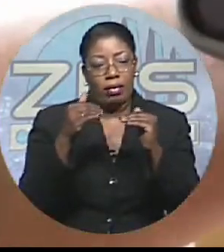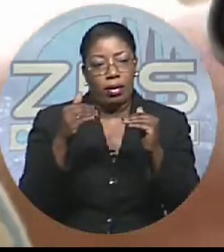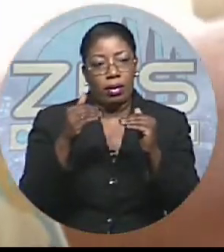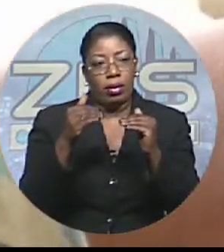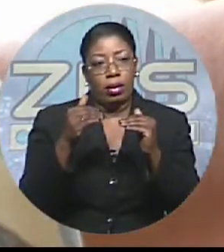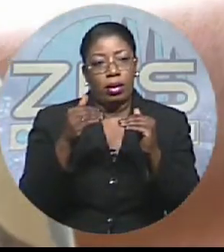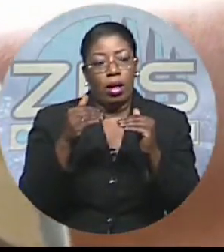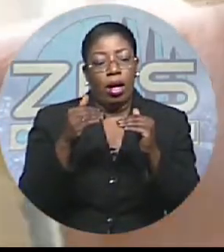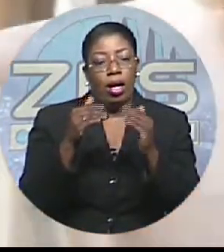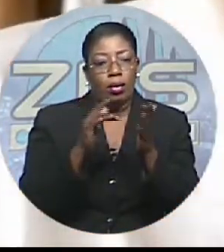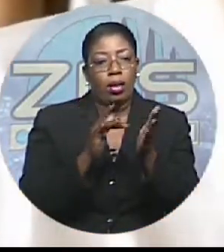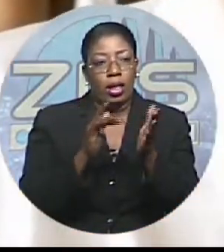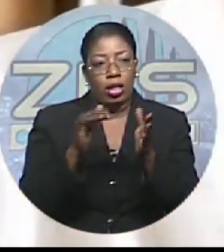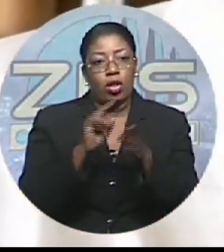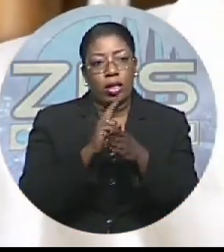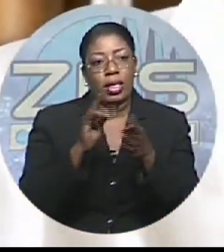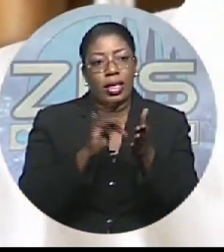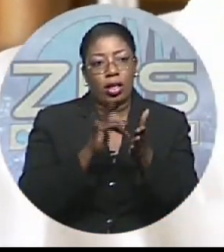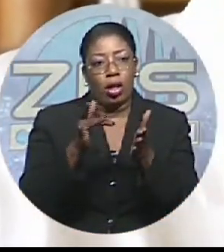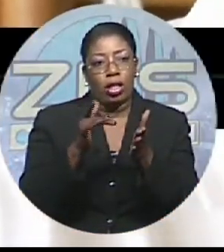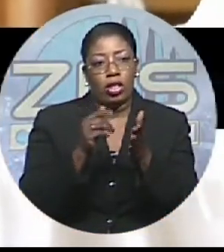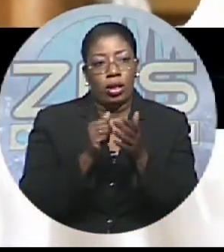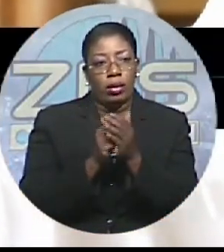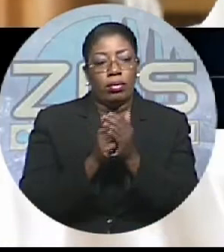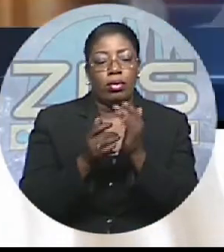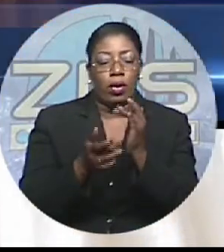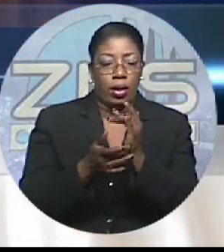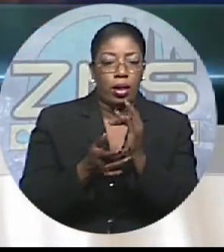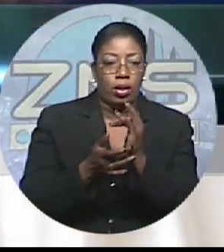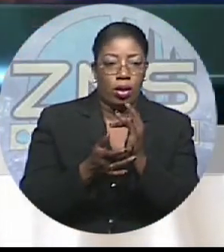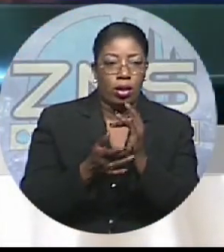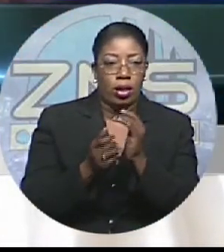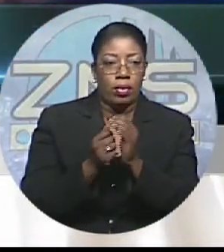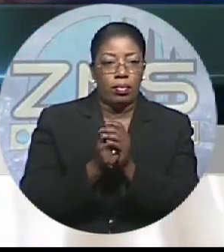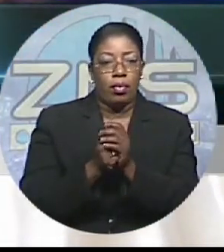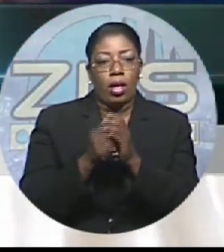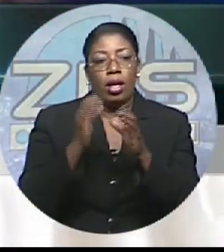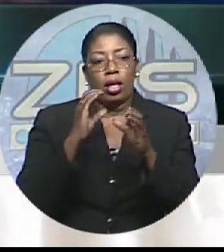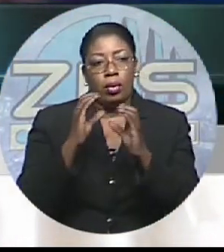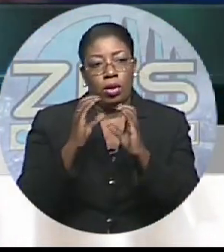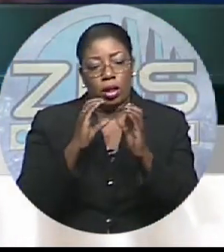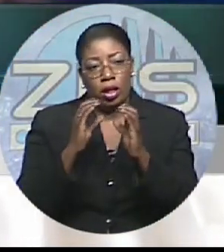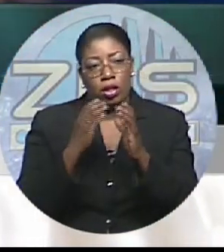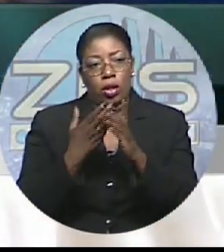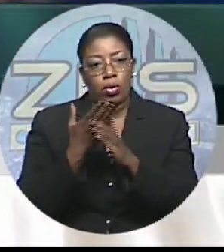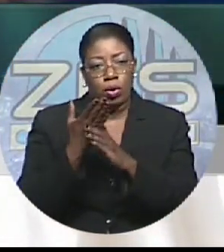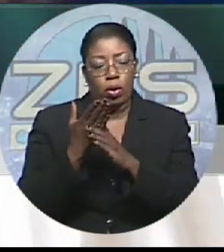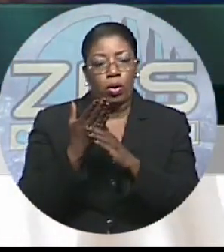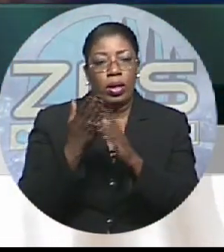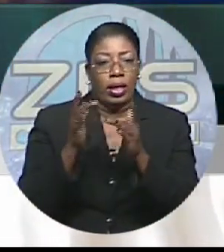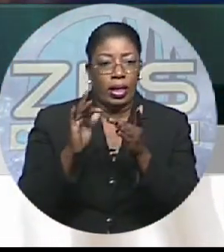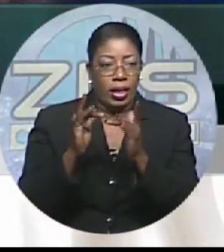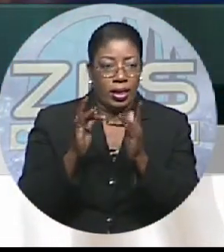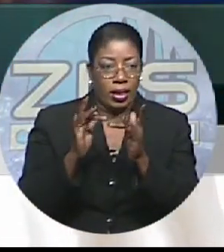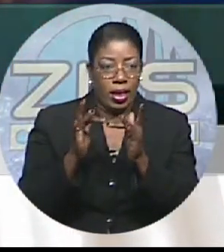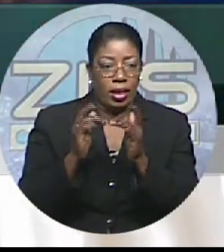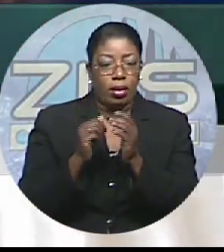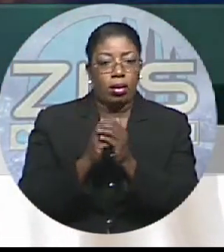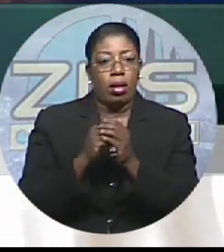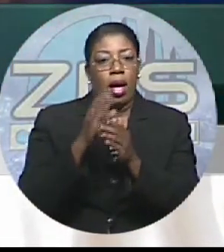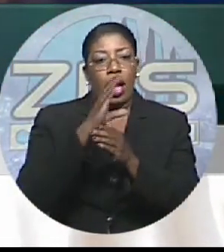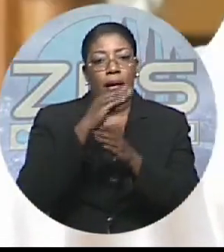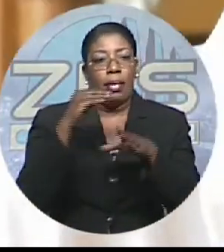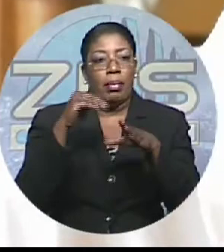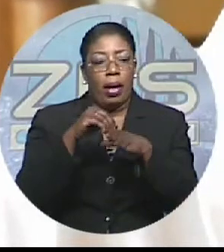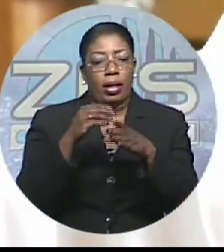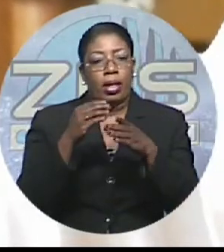technology. For us, all our bookings and communication is done through internet, and all my banking is done